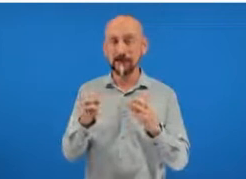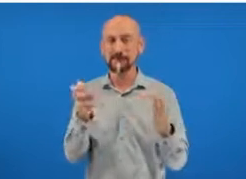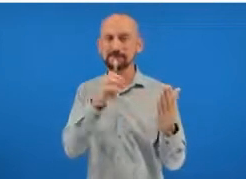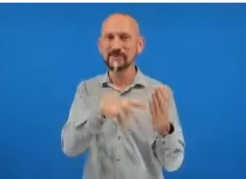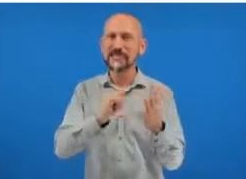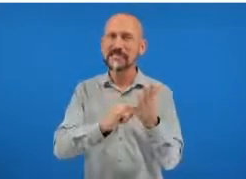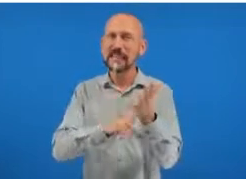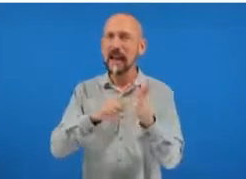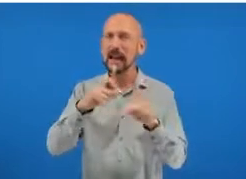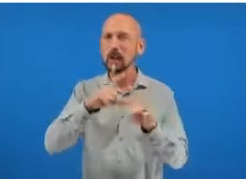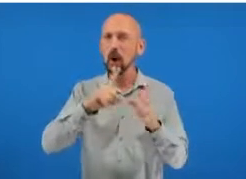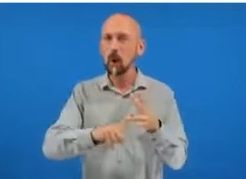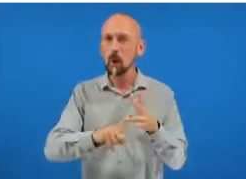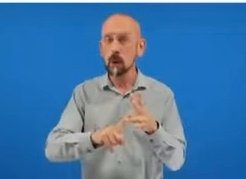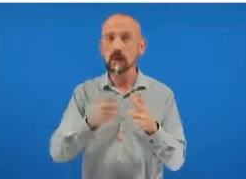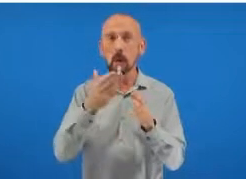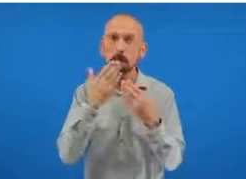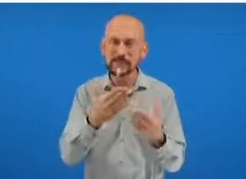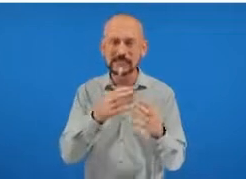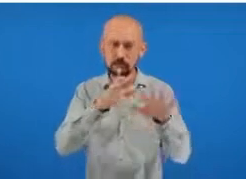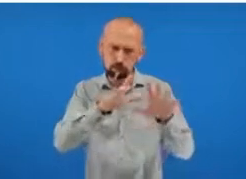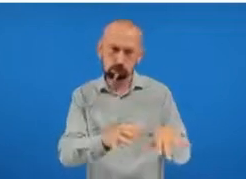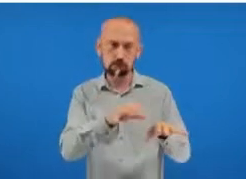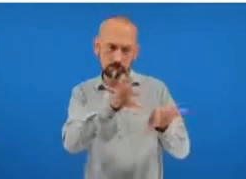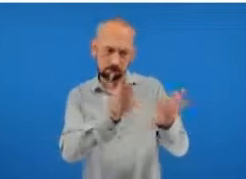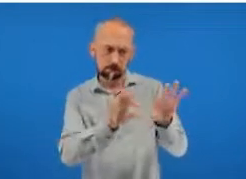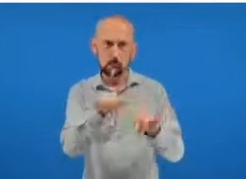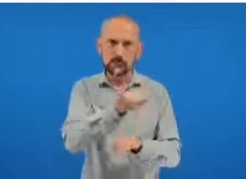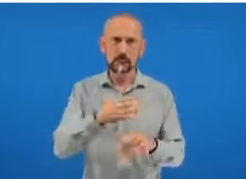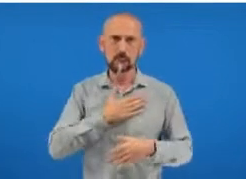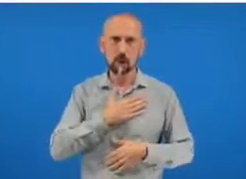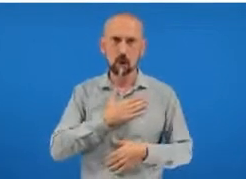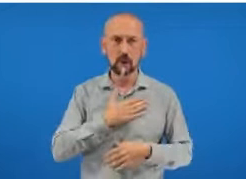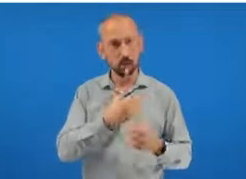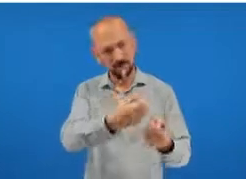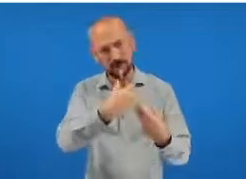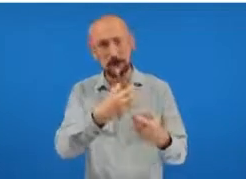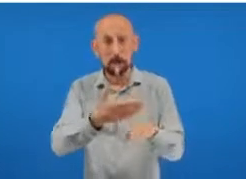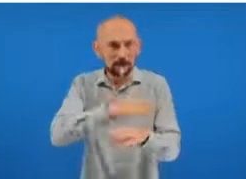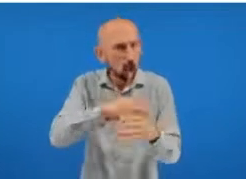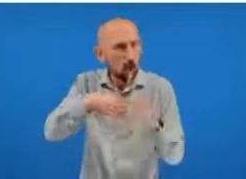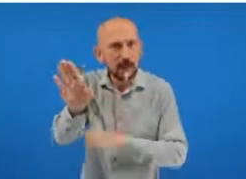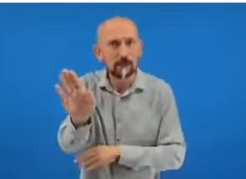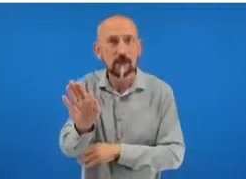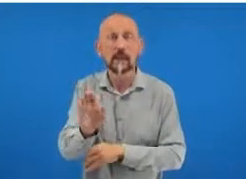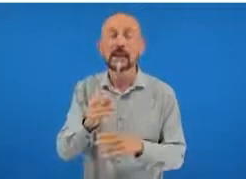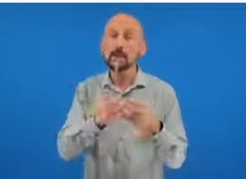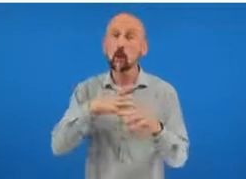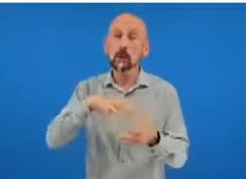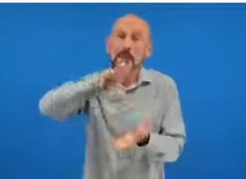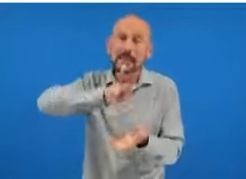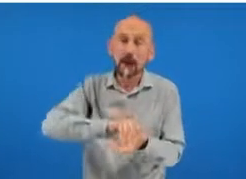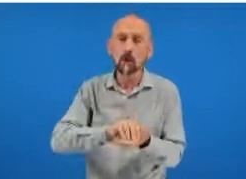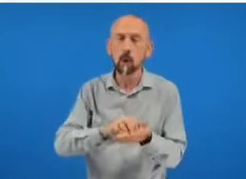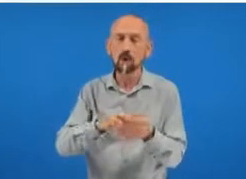go, please submit your feedback by clicking the option that you prefer and hitting submit. To download your certificate of attendance for this